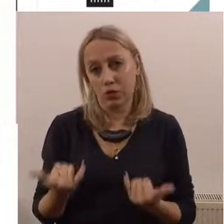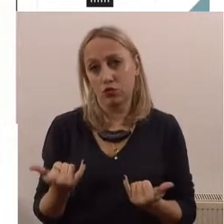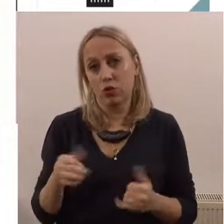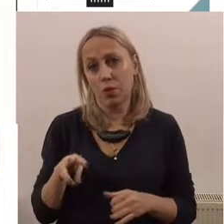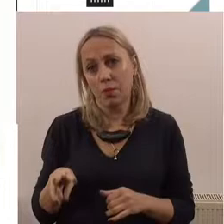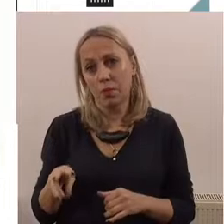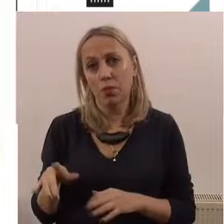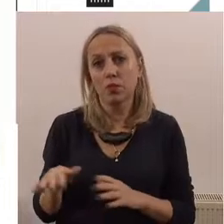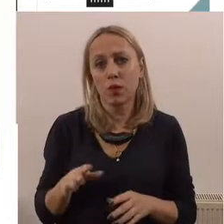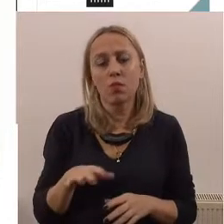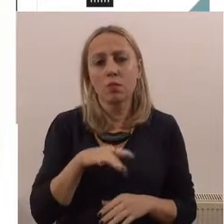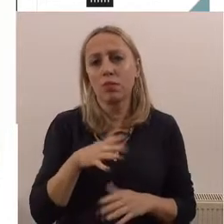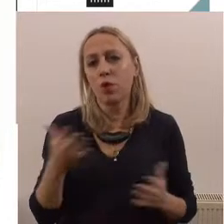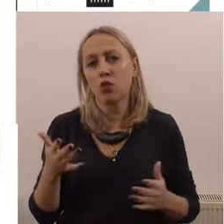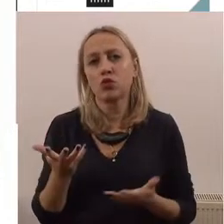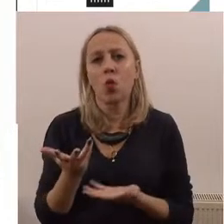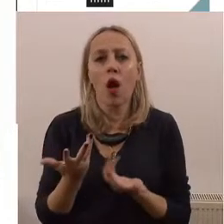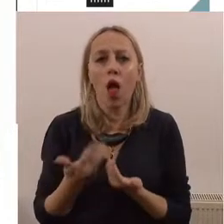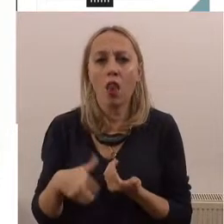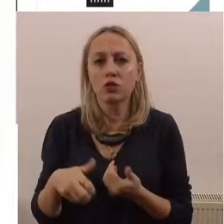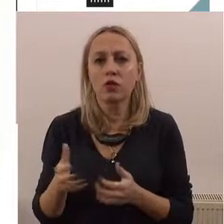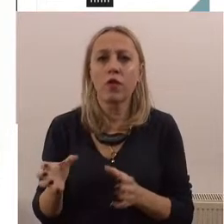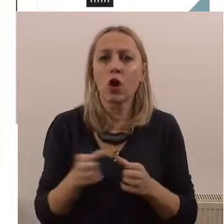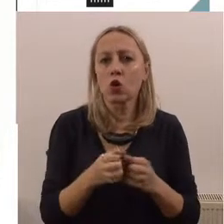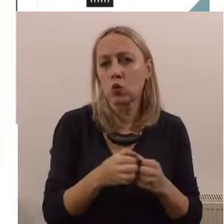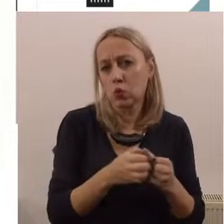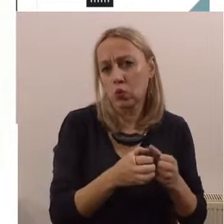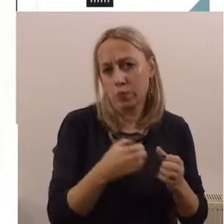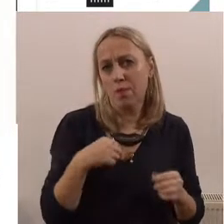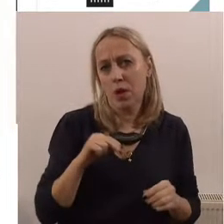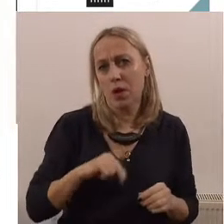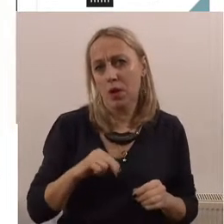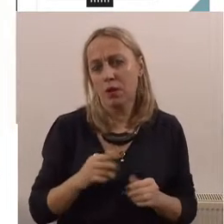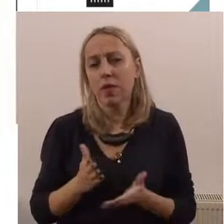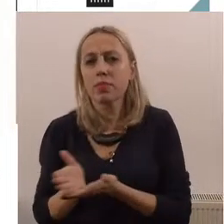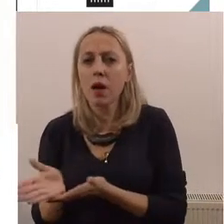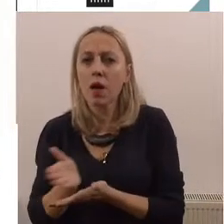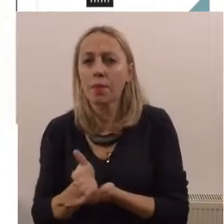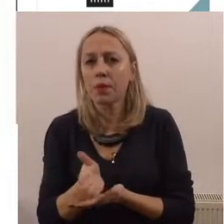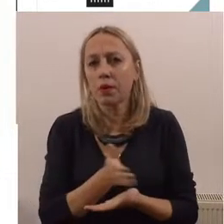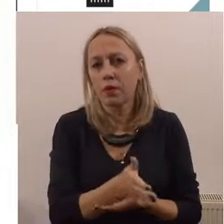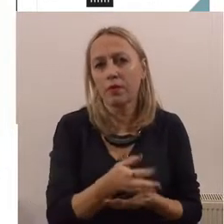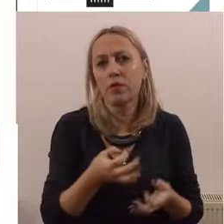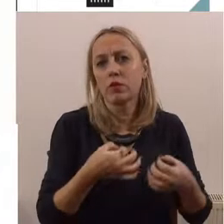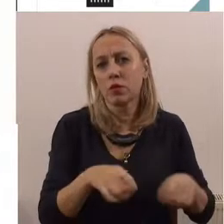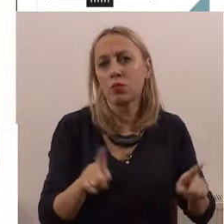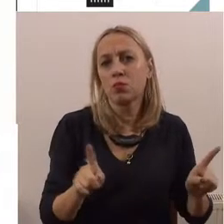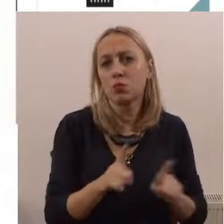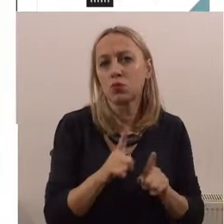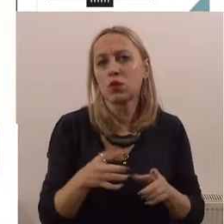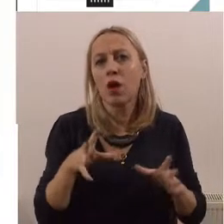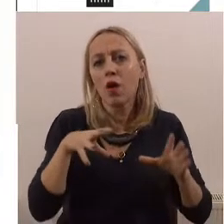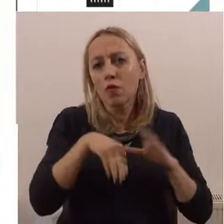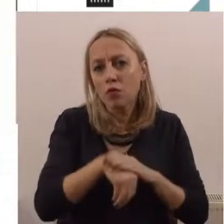people with disabilities could use this or that service independently. So there is a number of groups